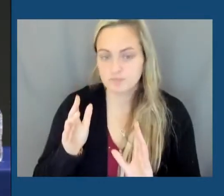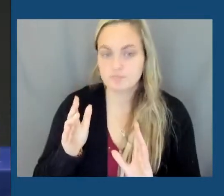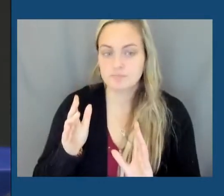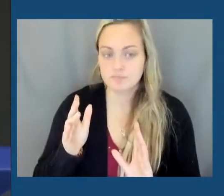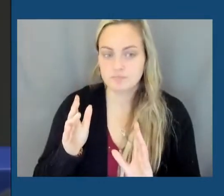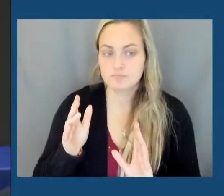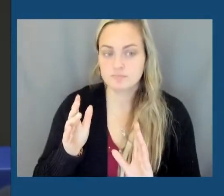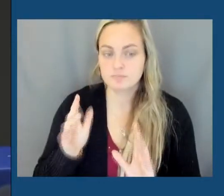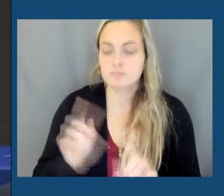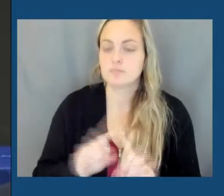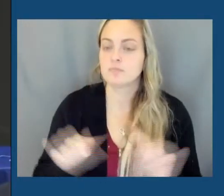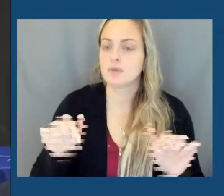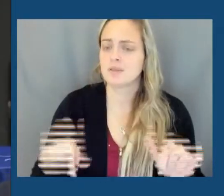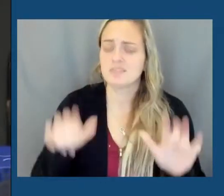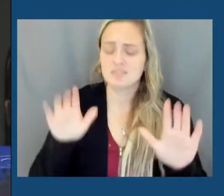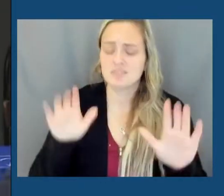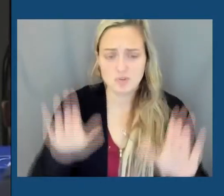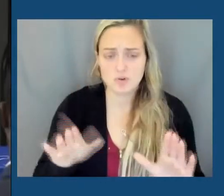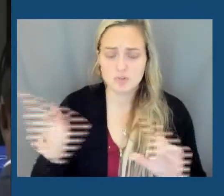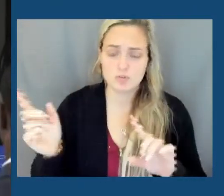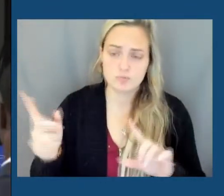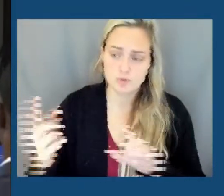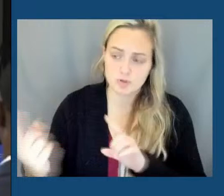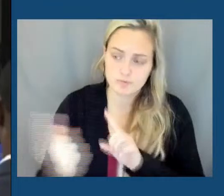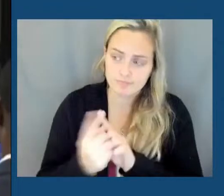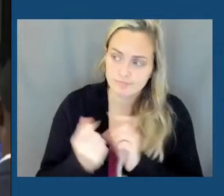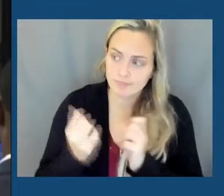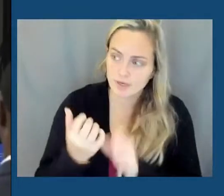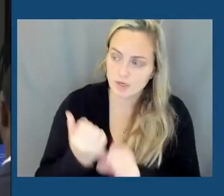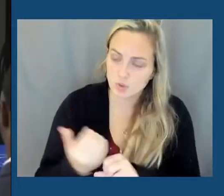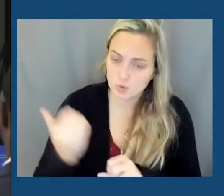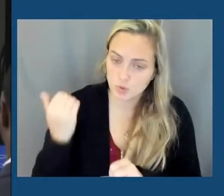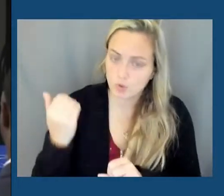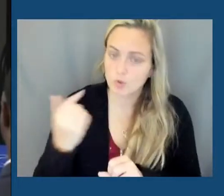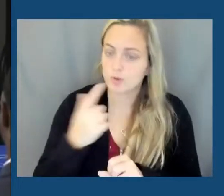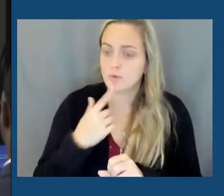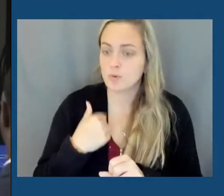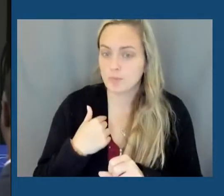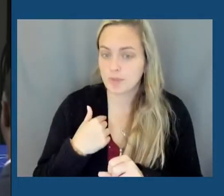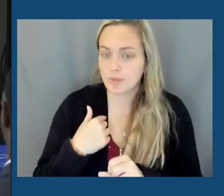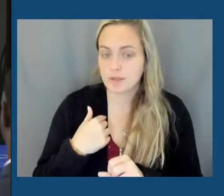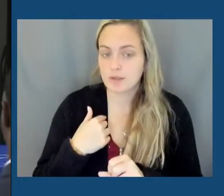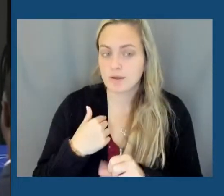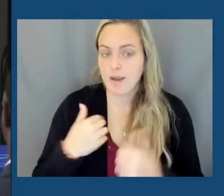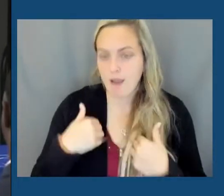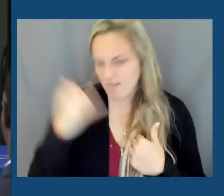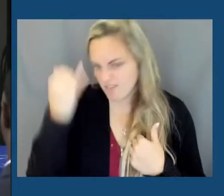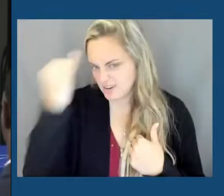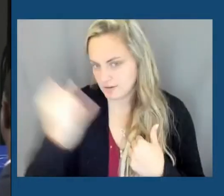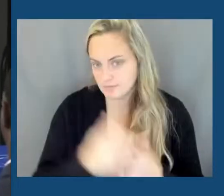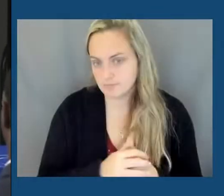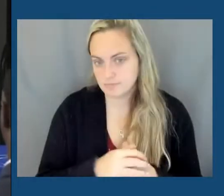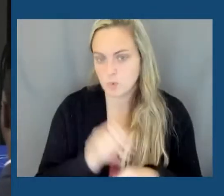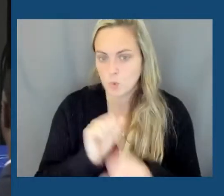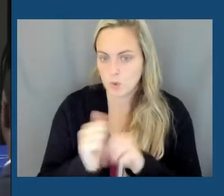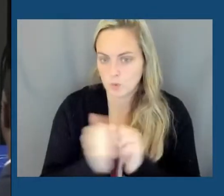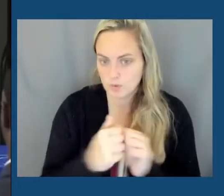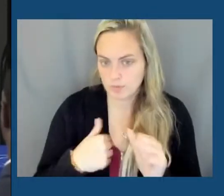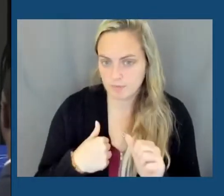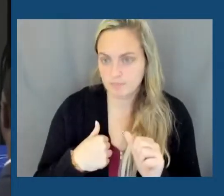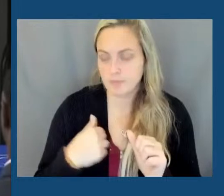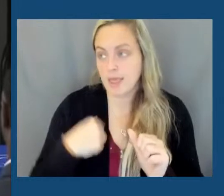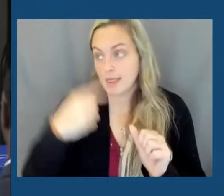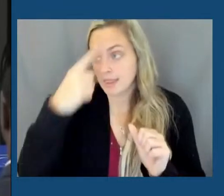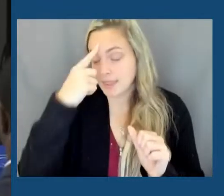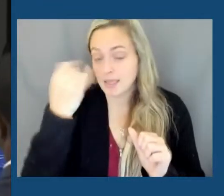this is awesome. She came to me years ago and said, I have an idea. Will you work with me? I think if you're going to